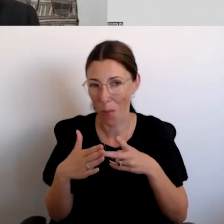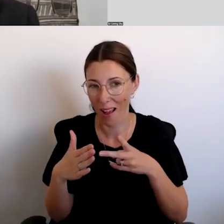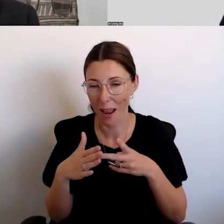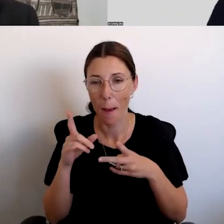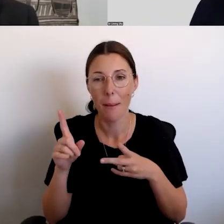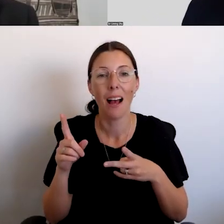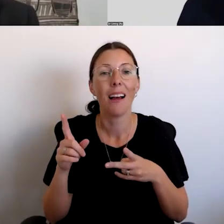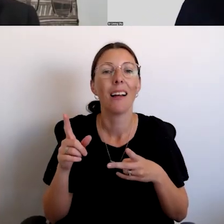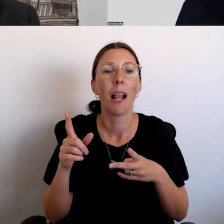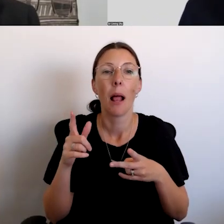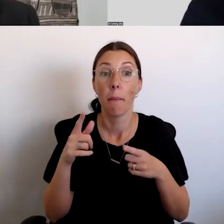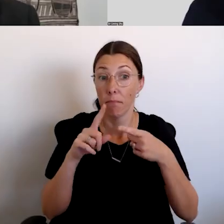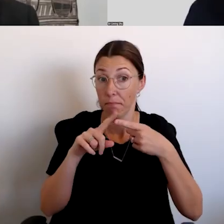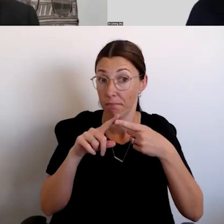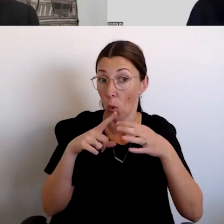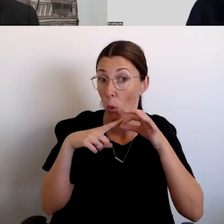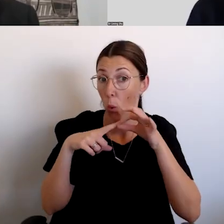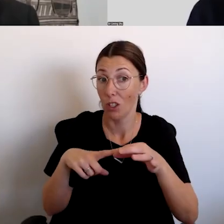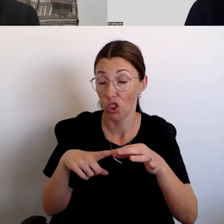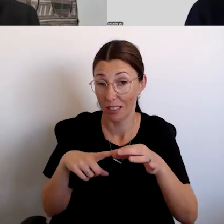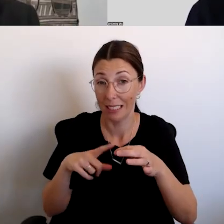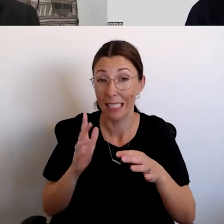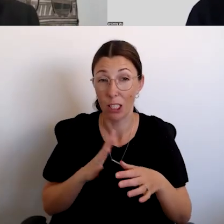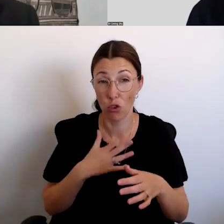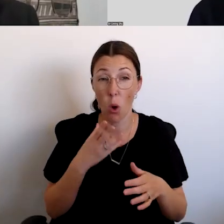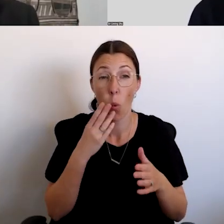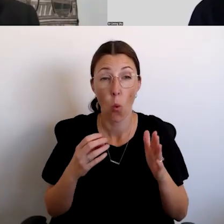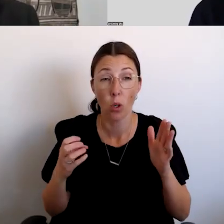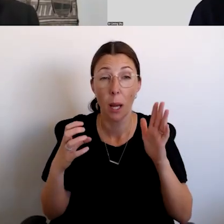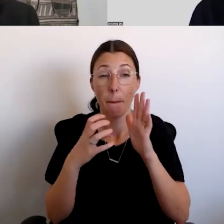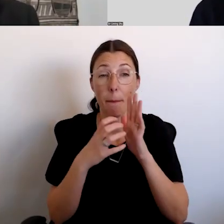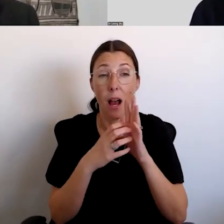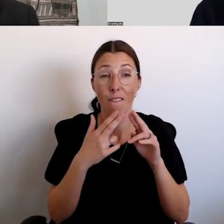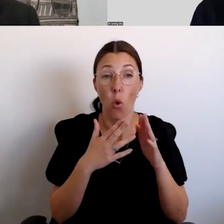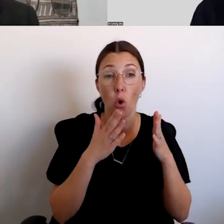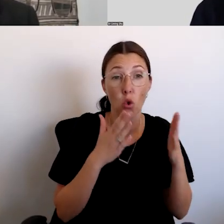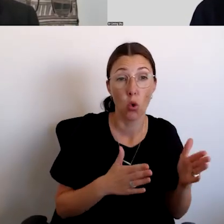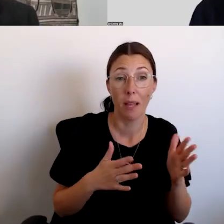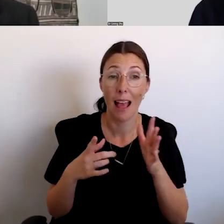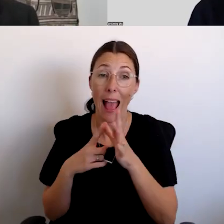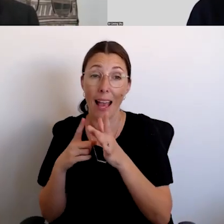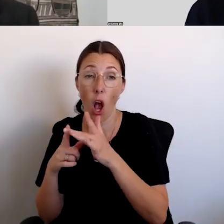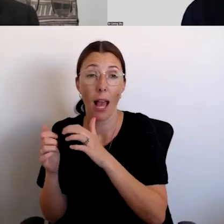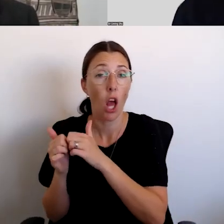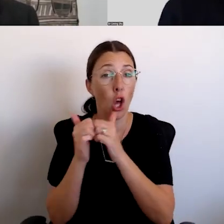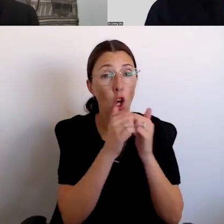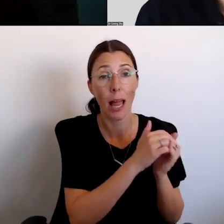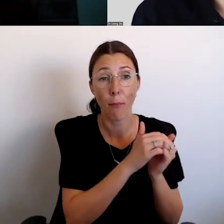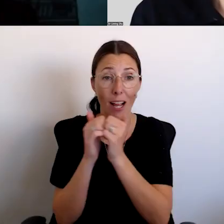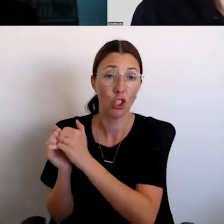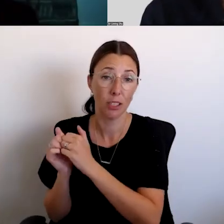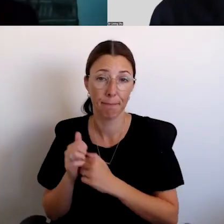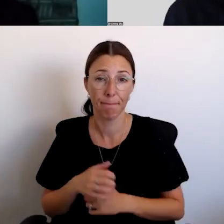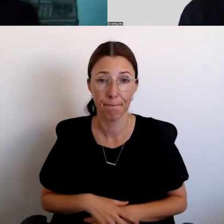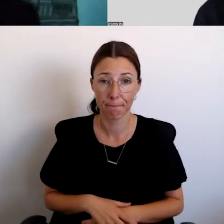that question around, that's interesting, watermarks for human AI collaboration. Right. So